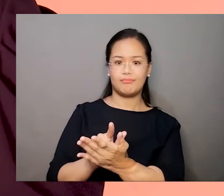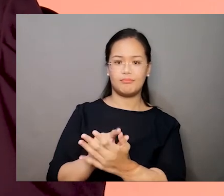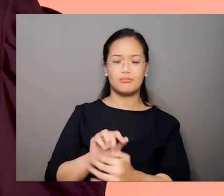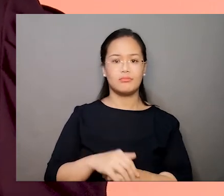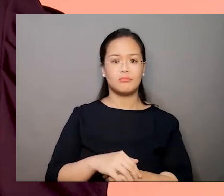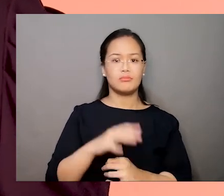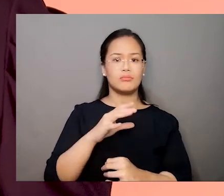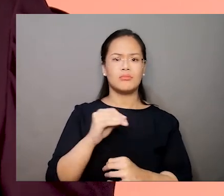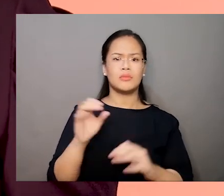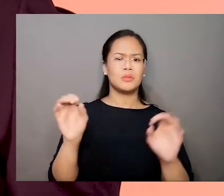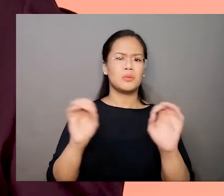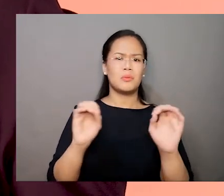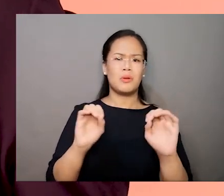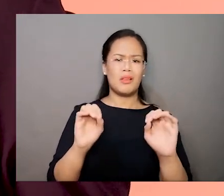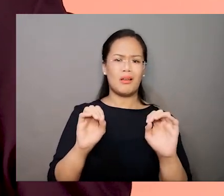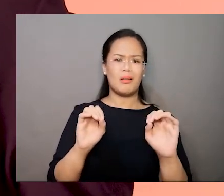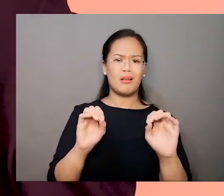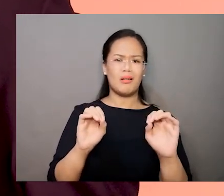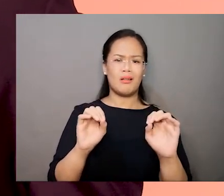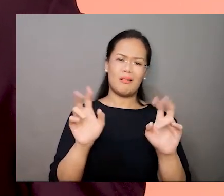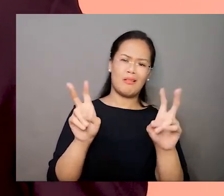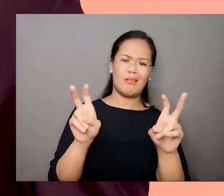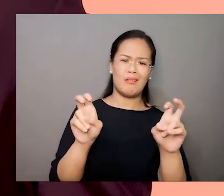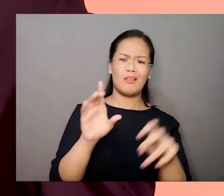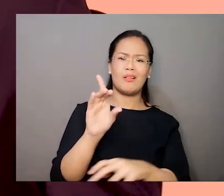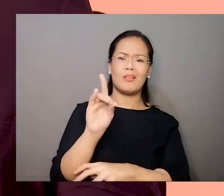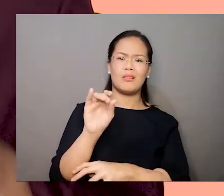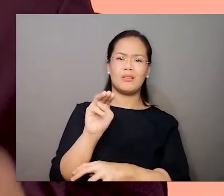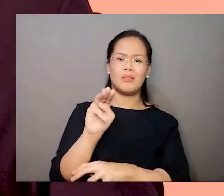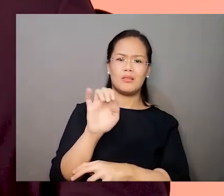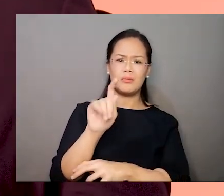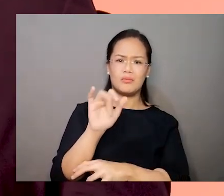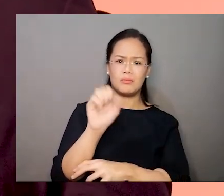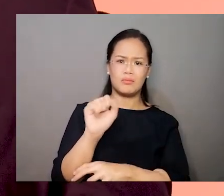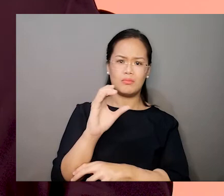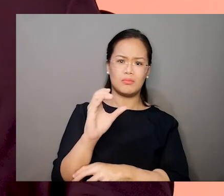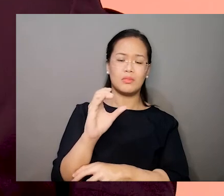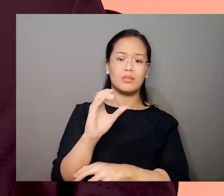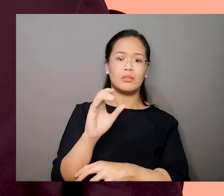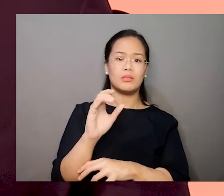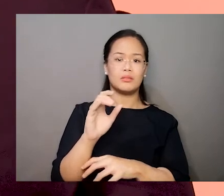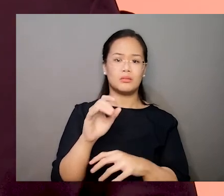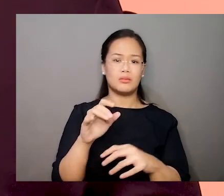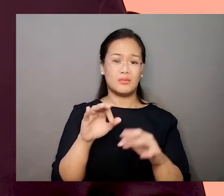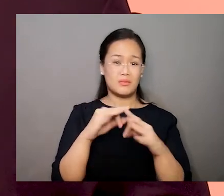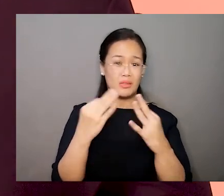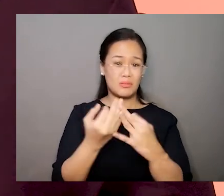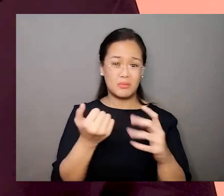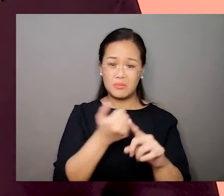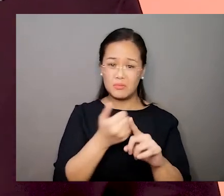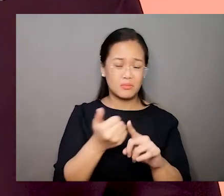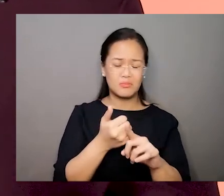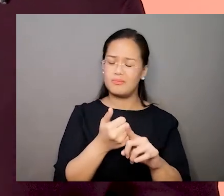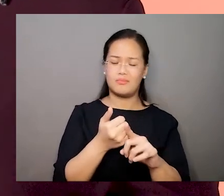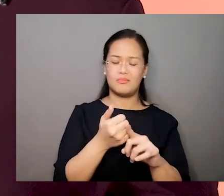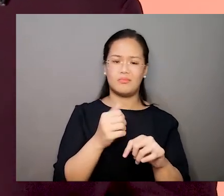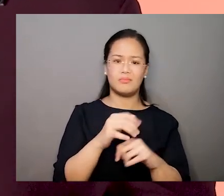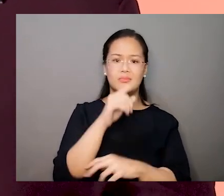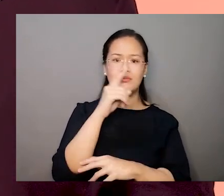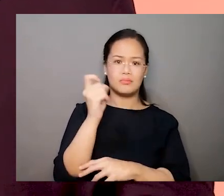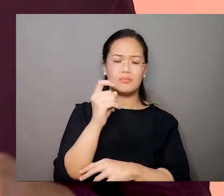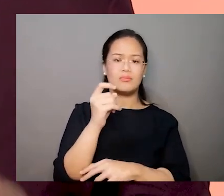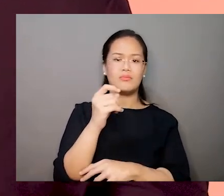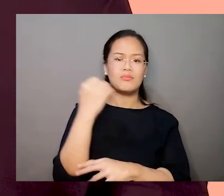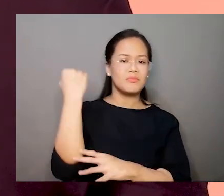is nothing domestic about domestic violence because it is a human rights violation, not